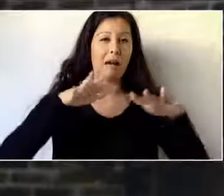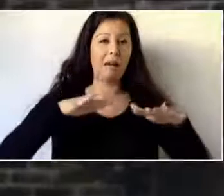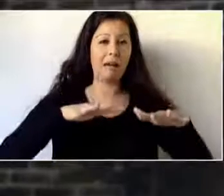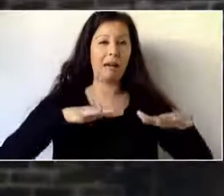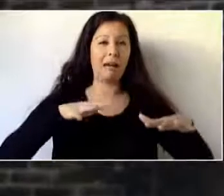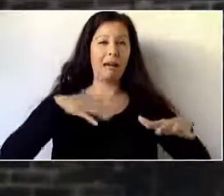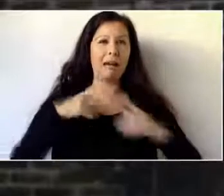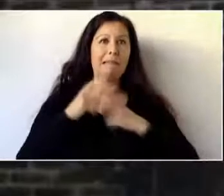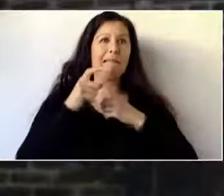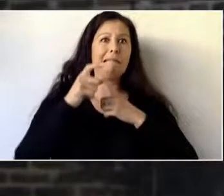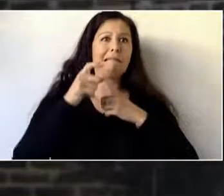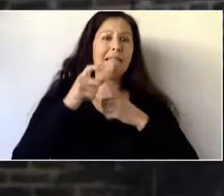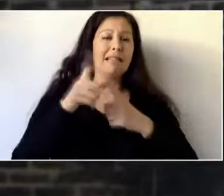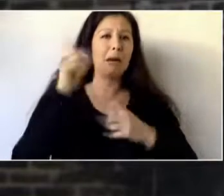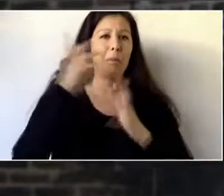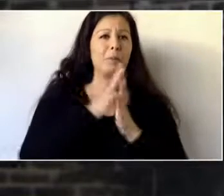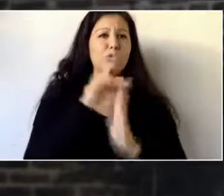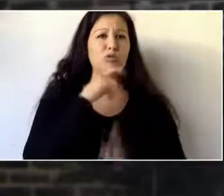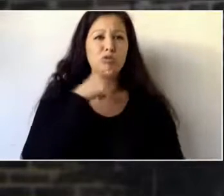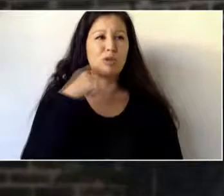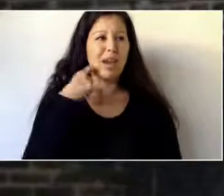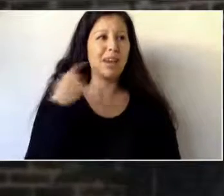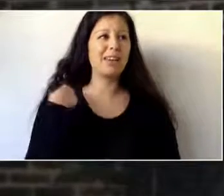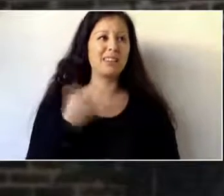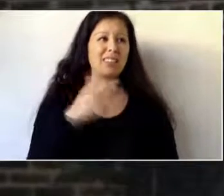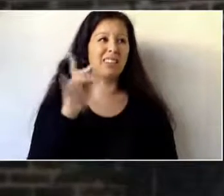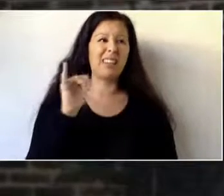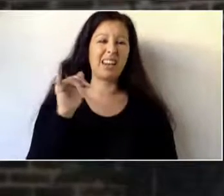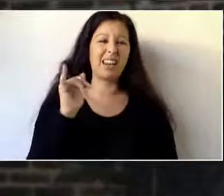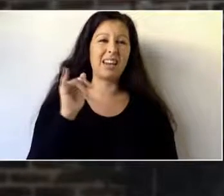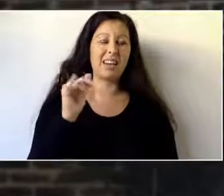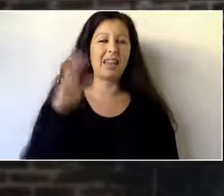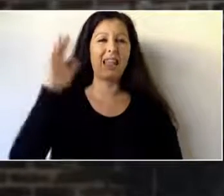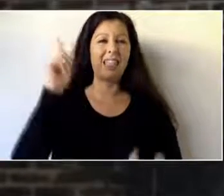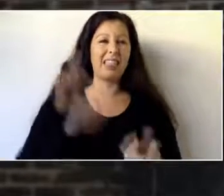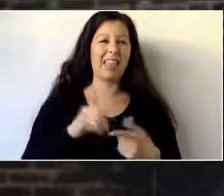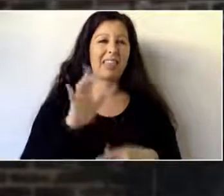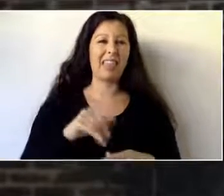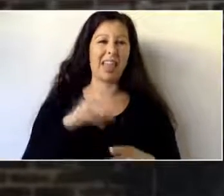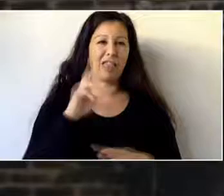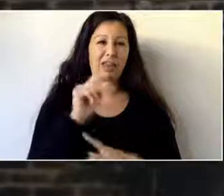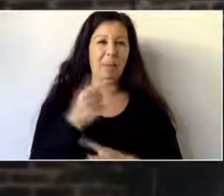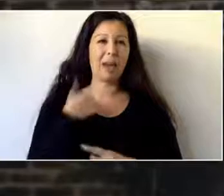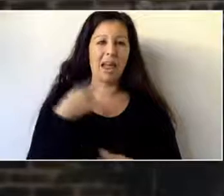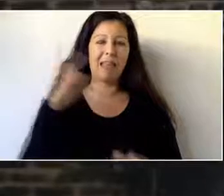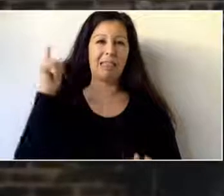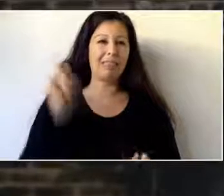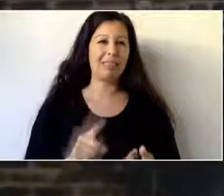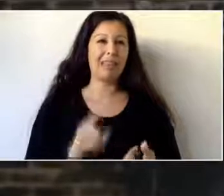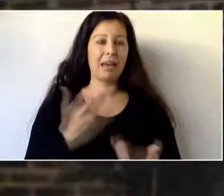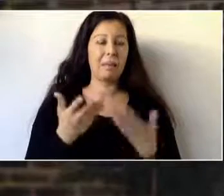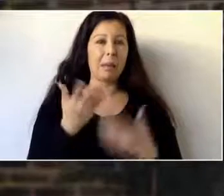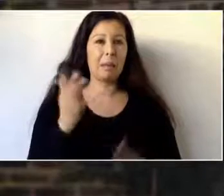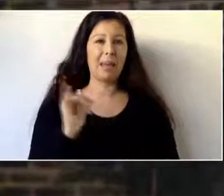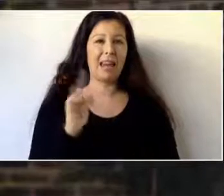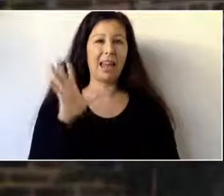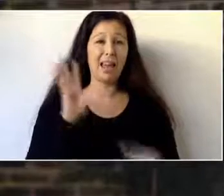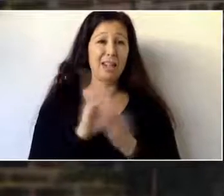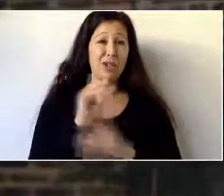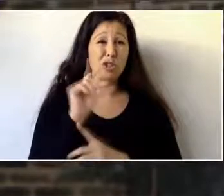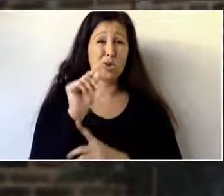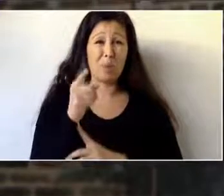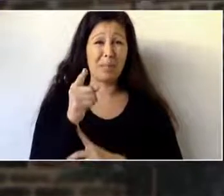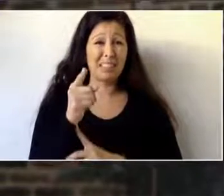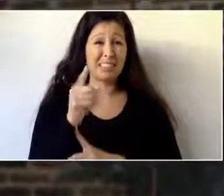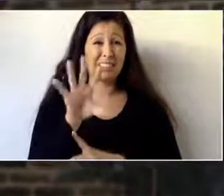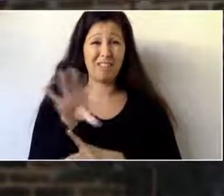out, because then it would get too dry. So it was, like, it was much less than that. Like, I had much less, you know, maybe like 20 minutes of